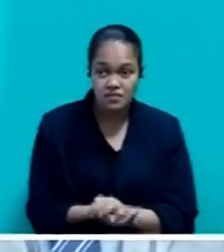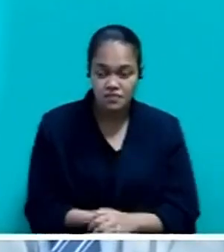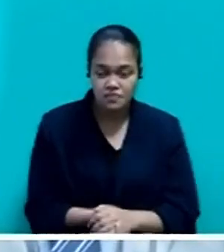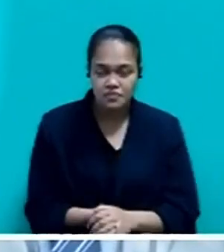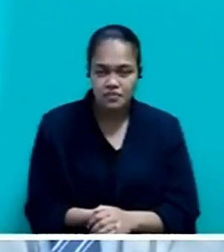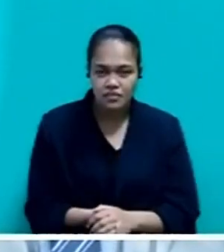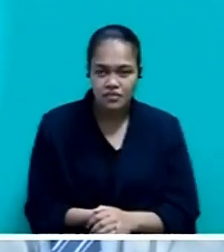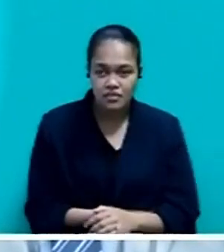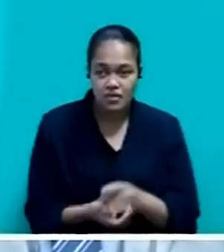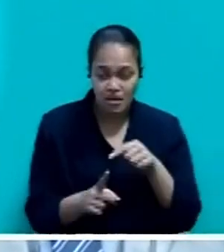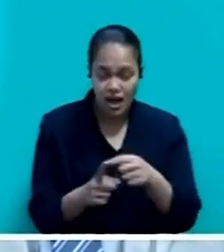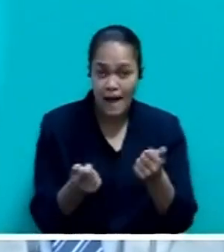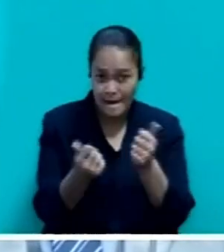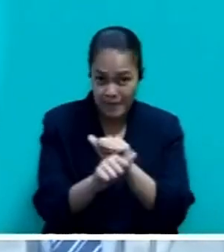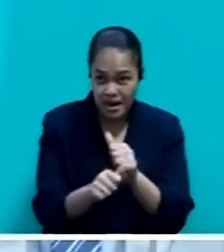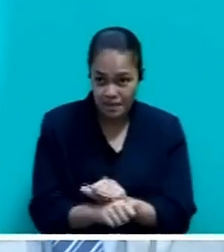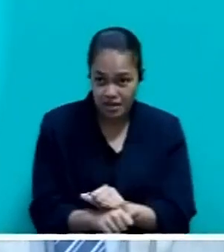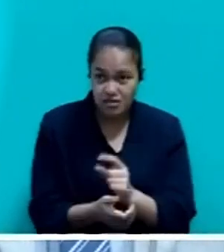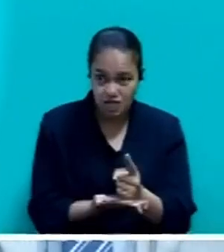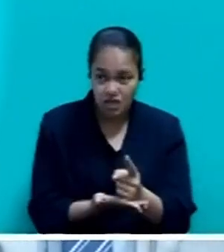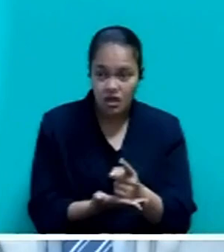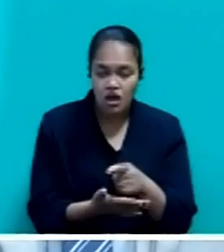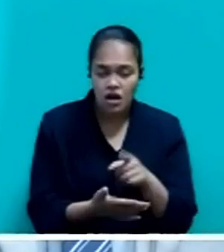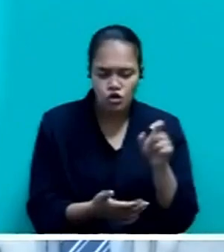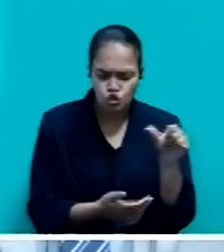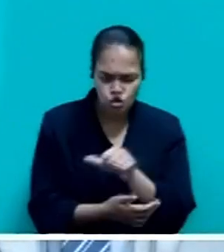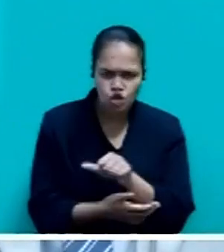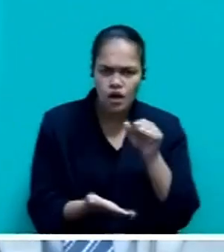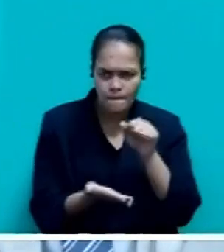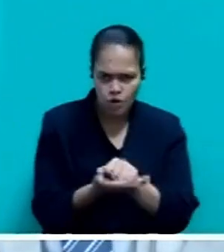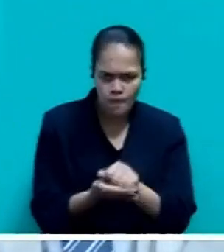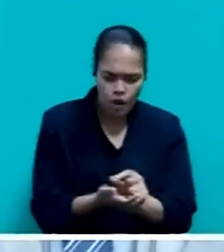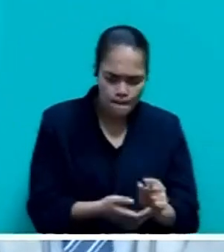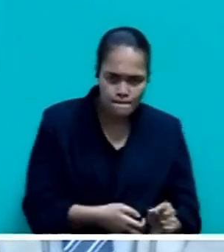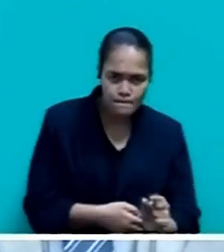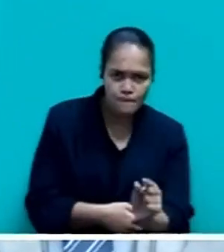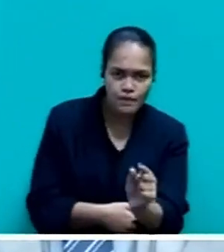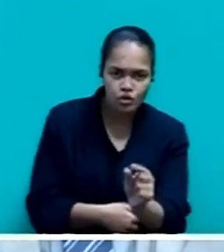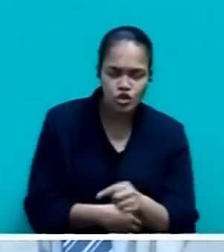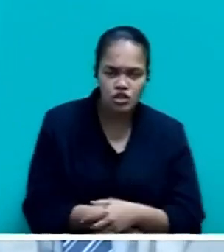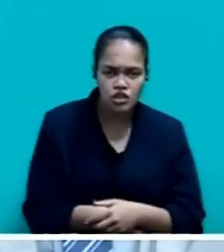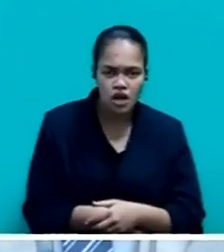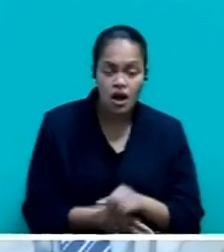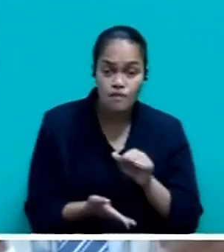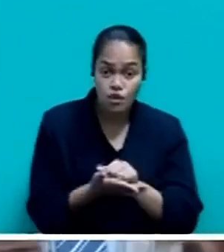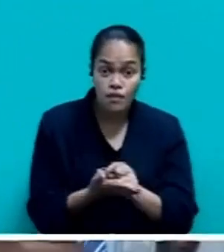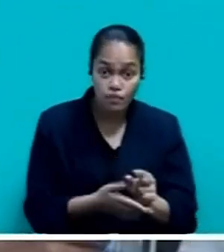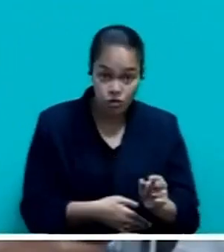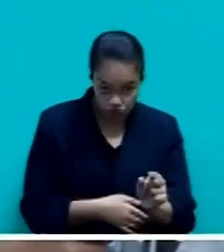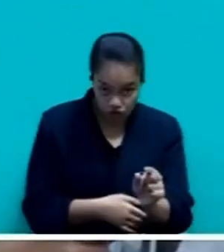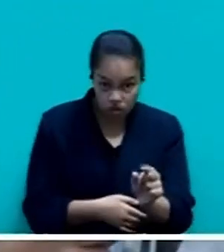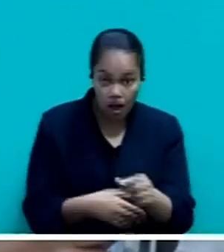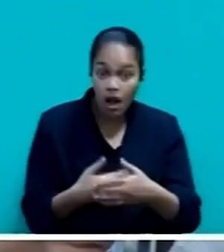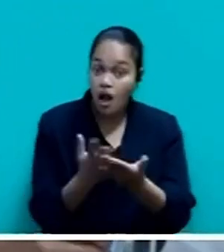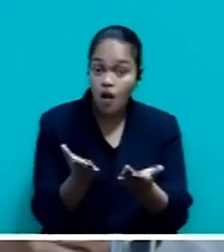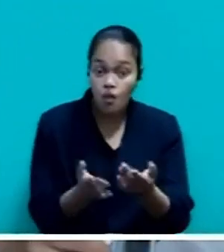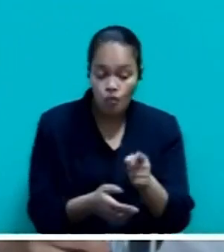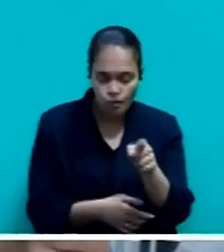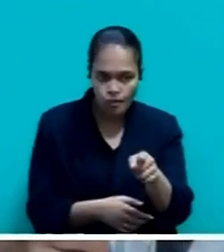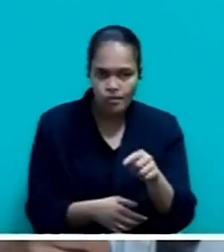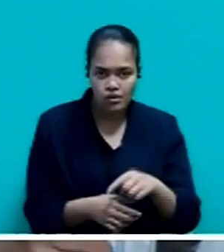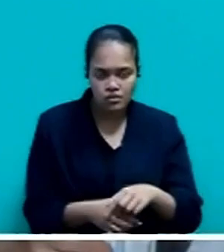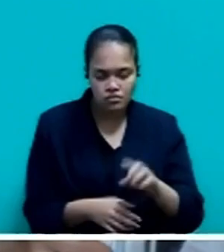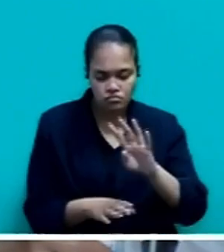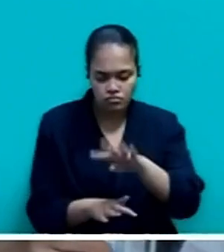to bring up these amendments, then they should come to the right procedure. And the right procedure is for her to first table the